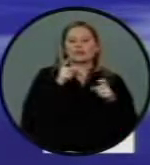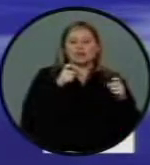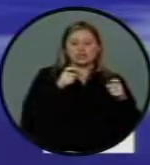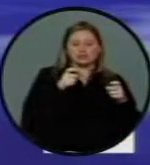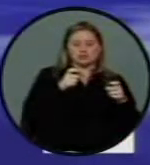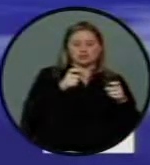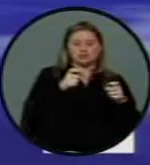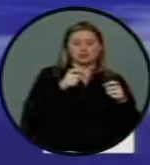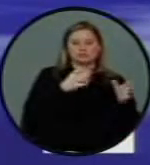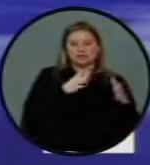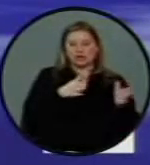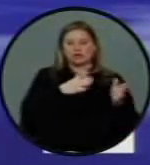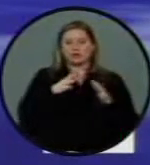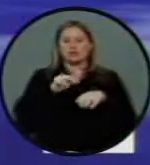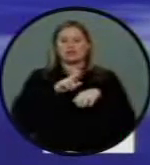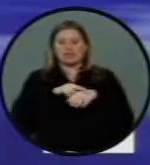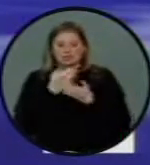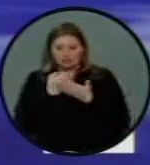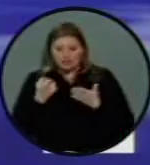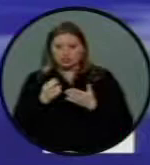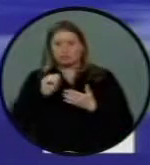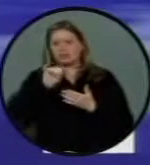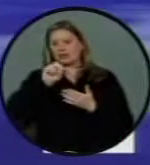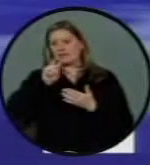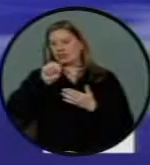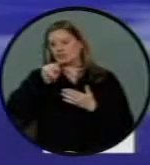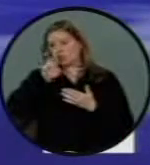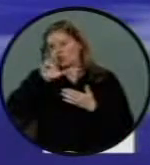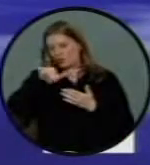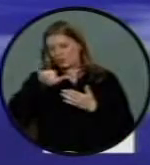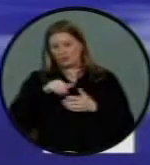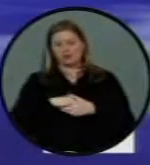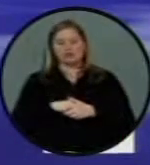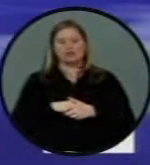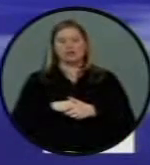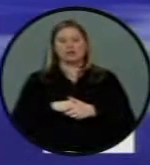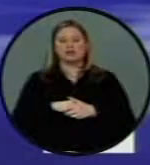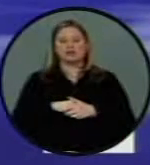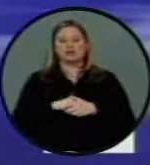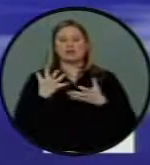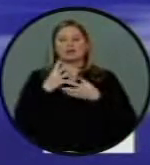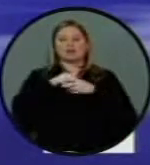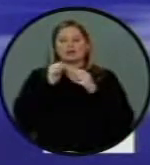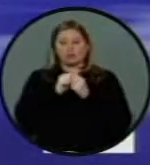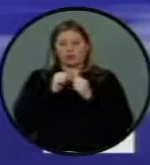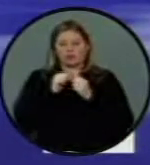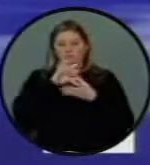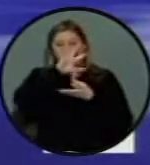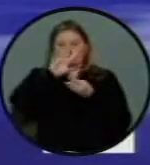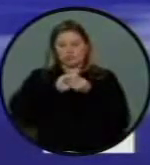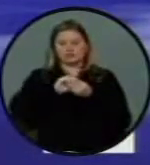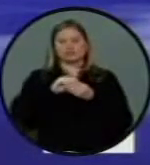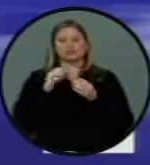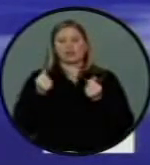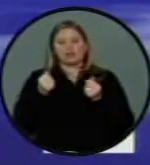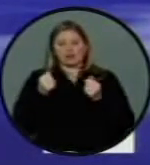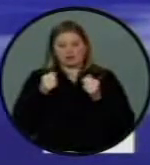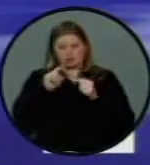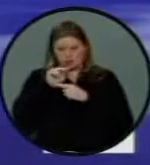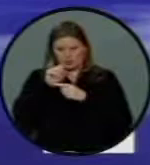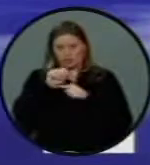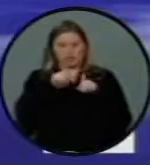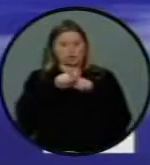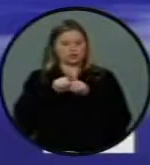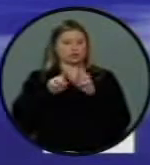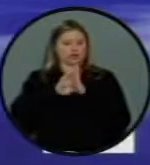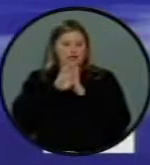plan to a natural resource inventory. A lot of the stuff got codified in the comprehensive land use plan and then in the unified development code, which is of course